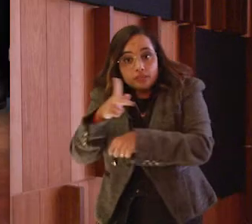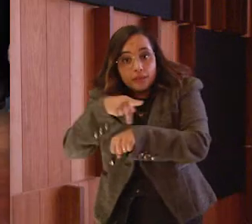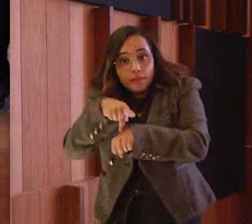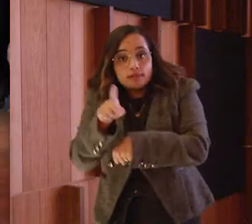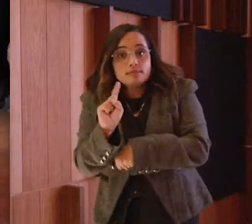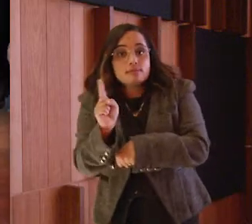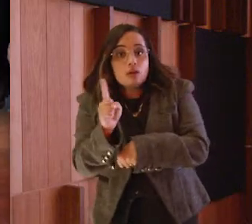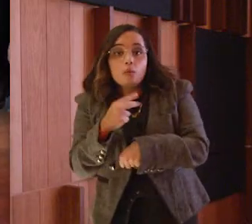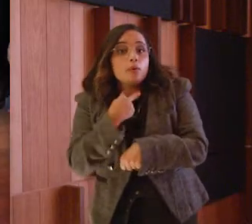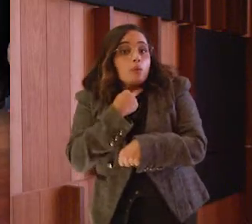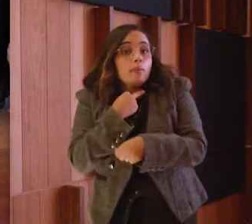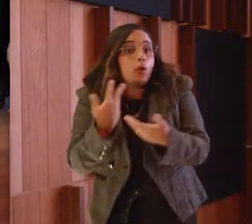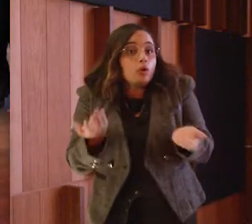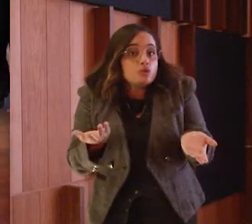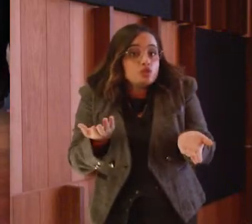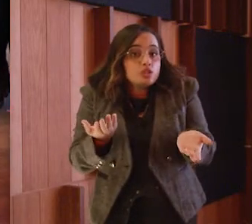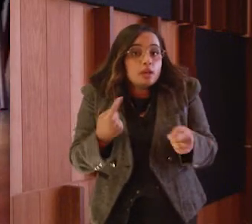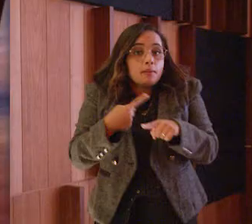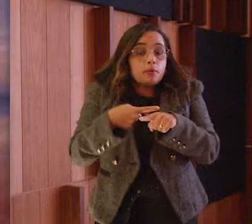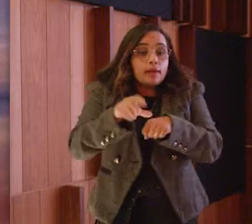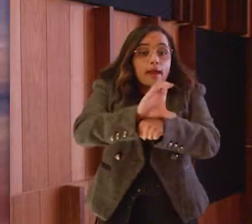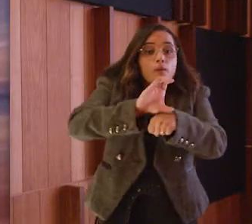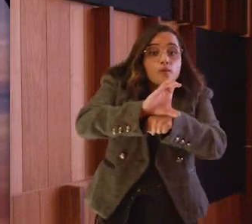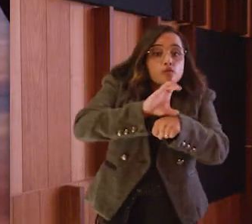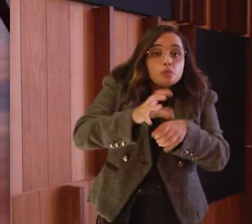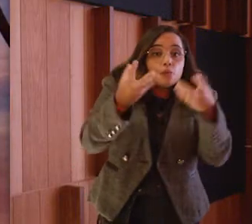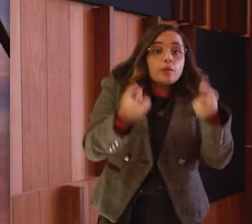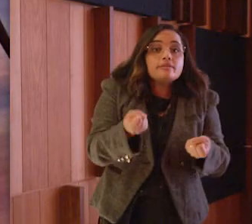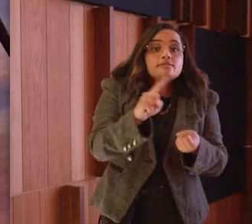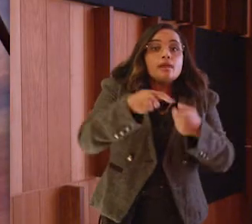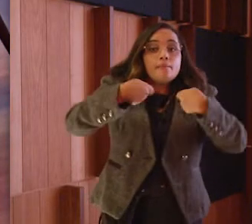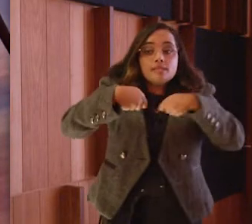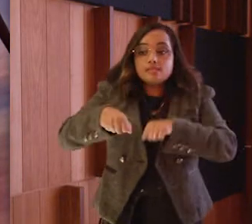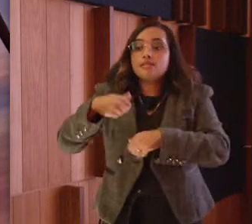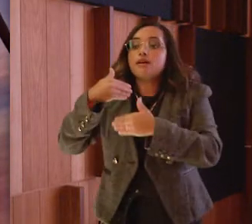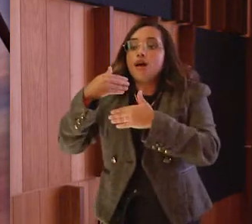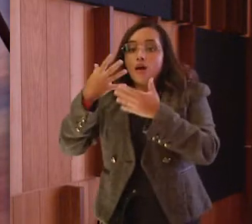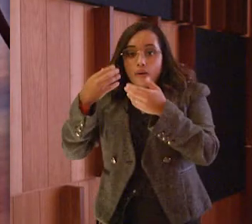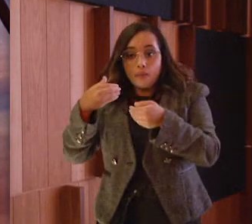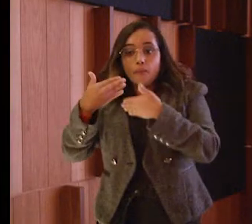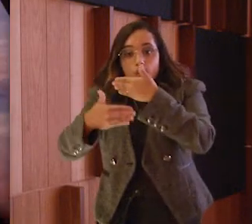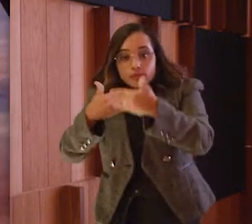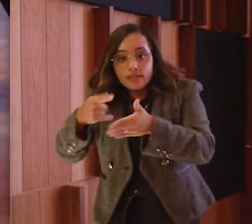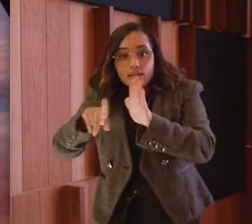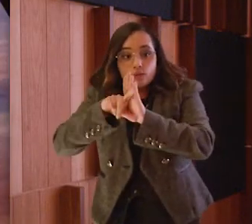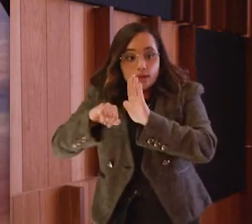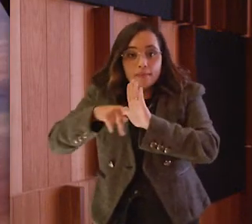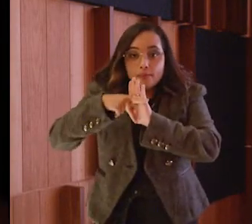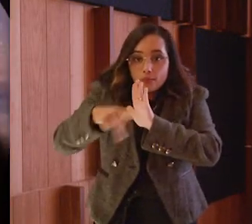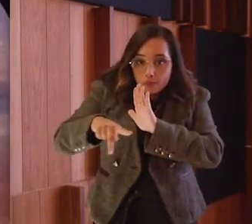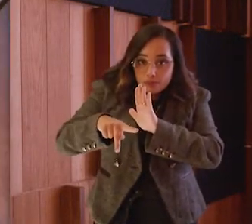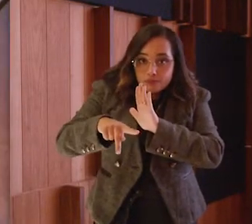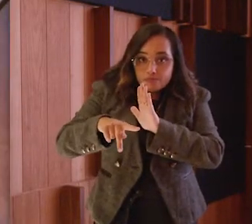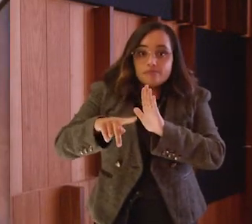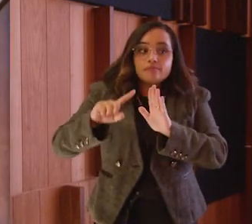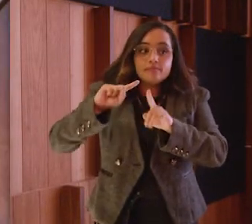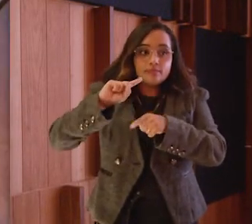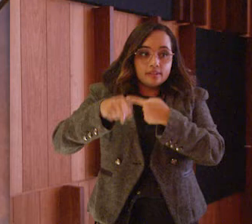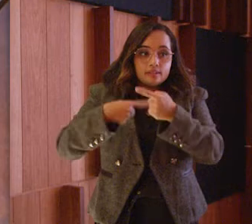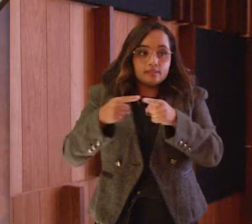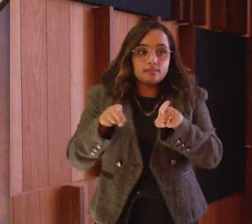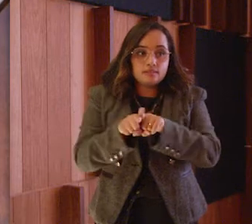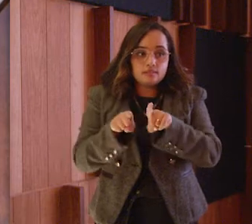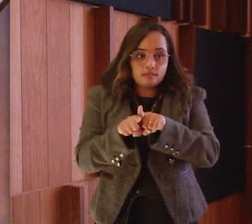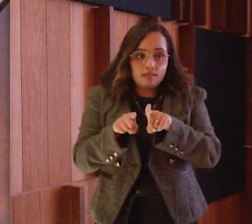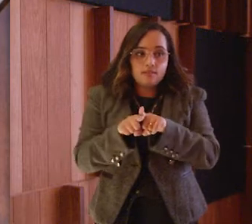go through their legislative or regulatory process. But what it means is that we could, even though there's a common framework for these rules,